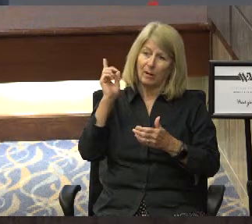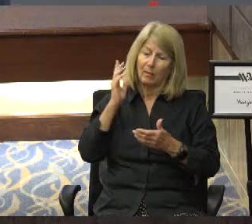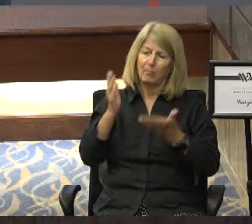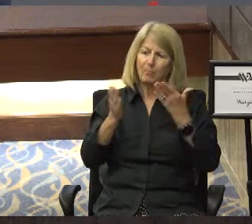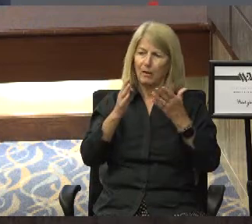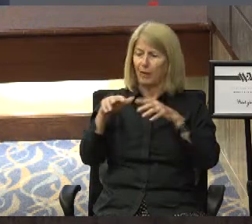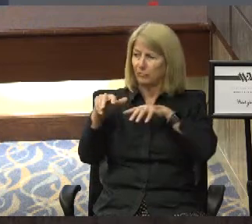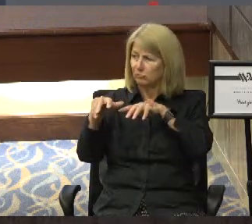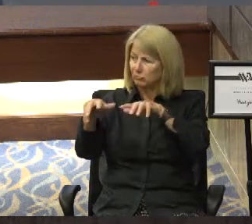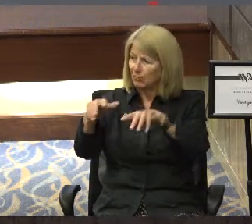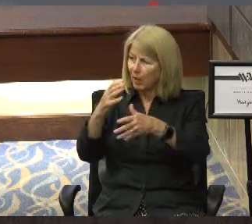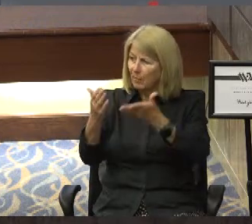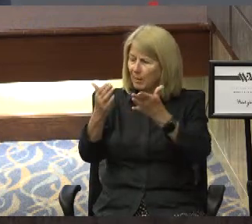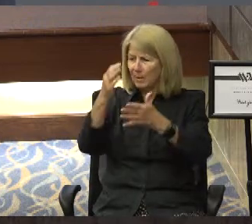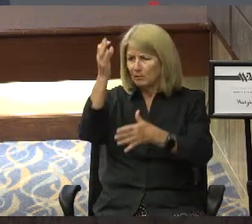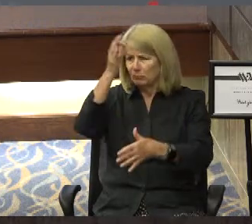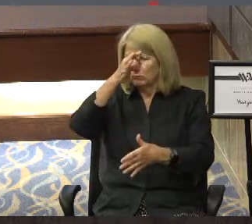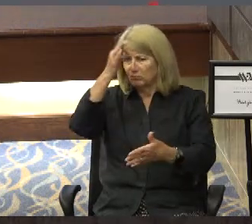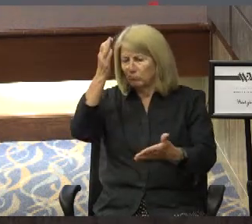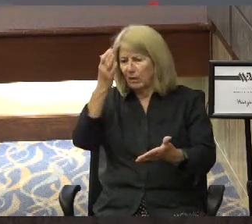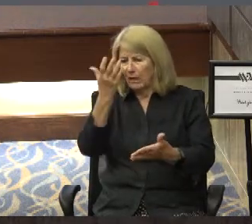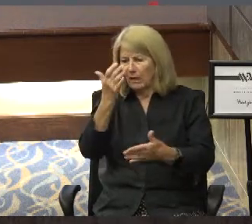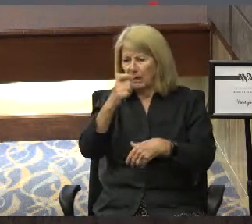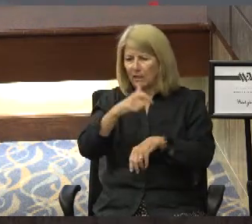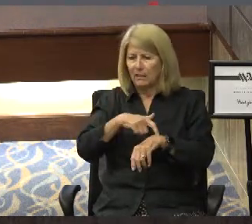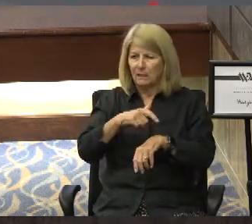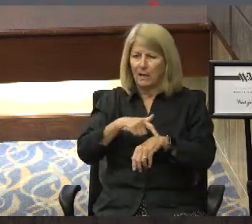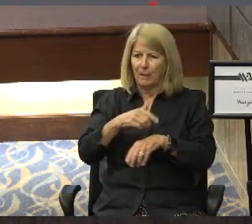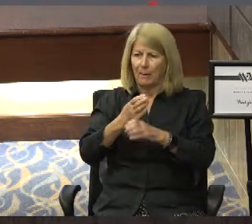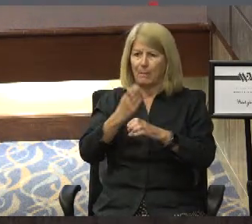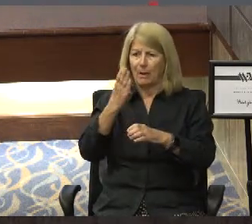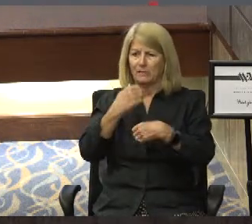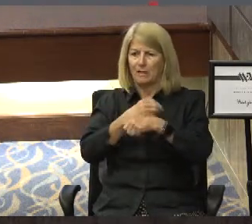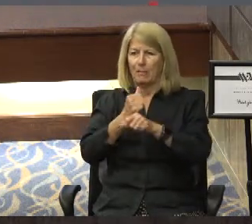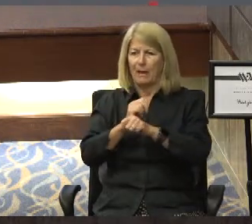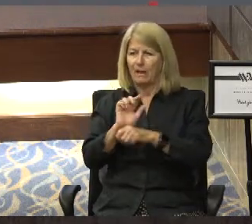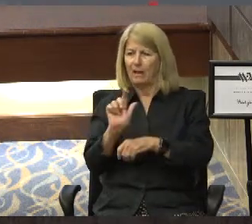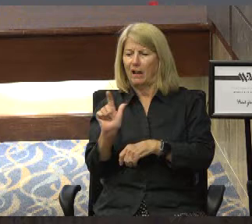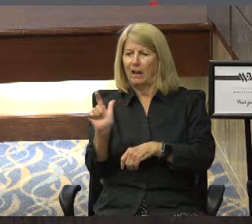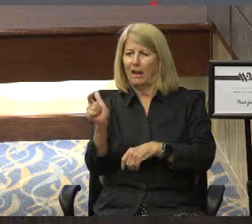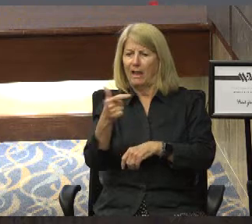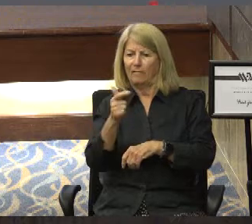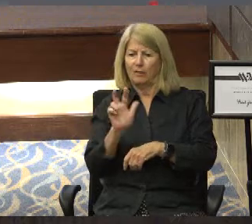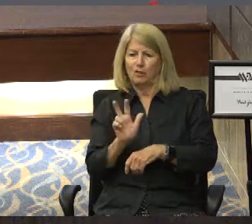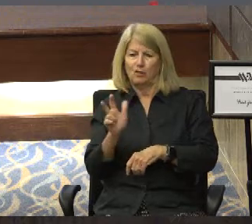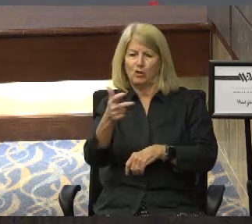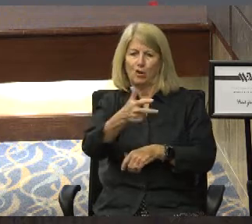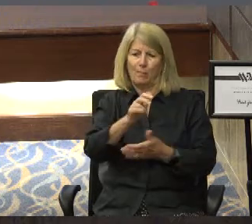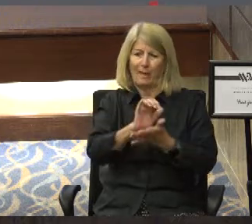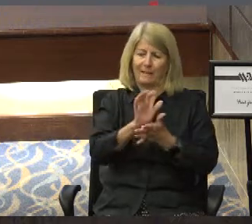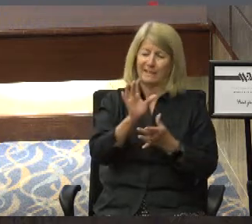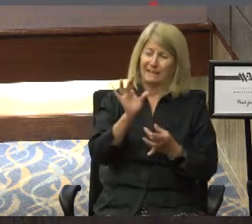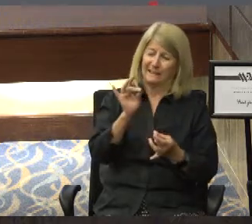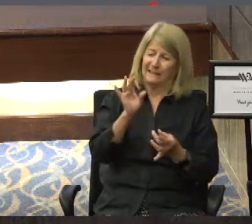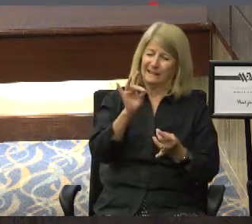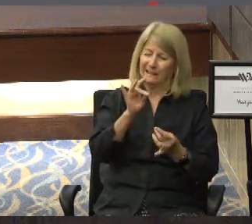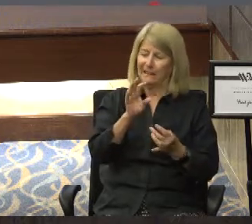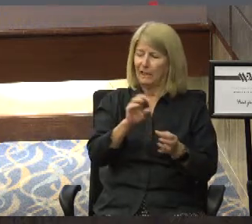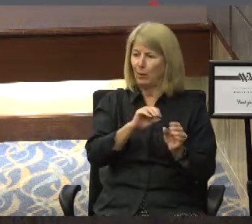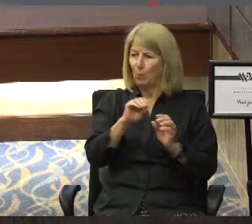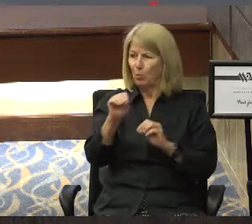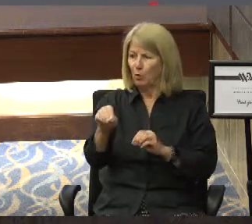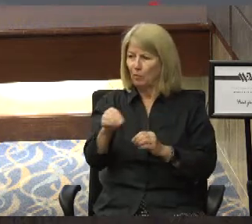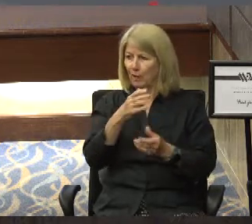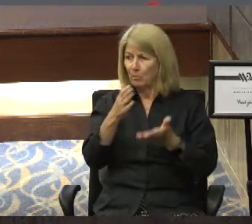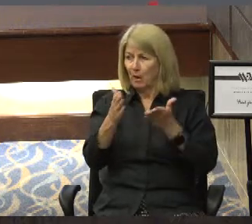council, anytime that bus is making a left turn, that's a real sensitive movement. And they're probably gonna have